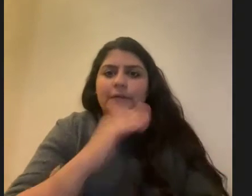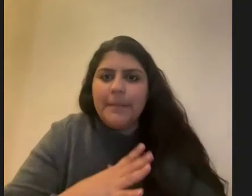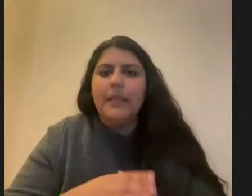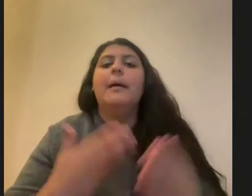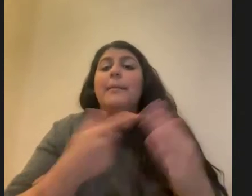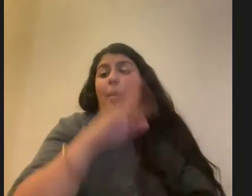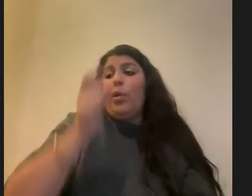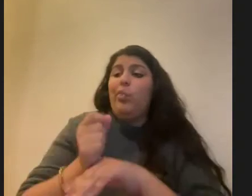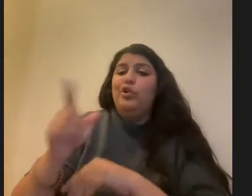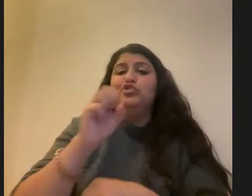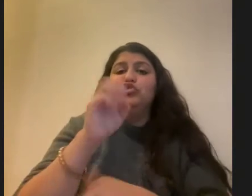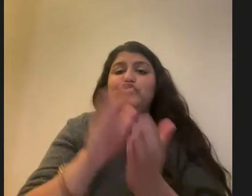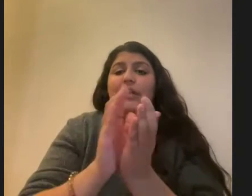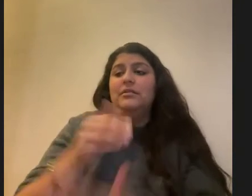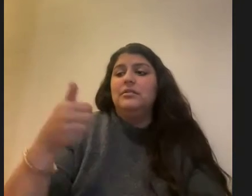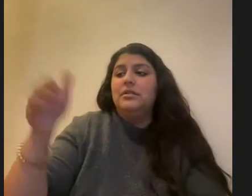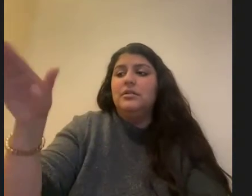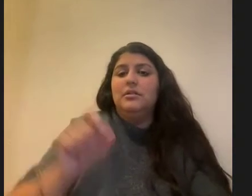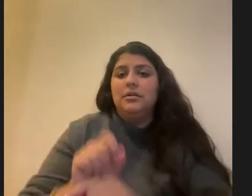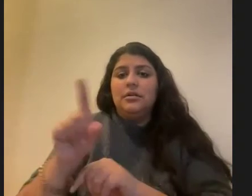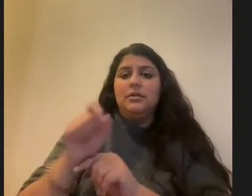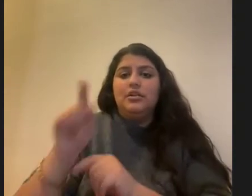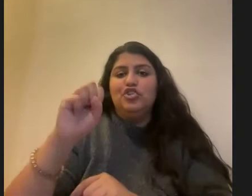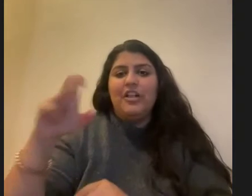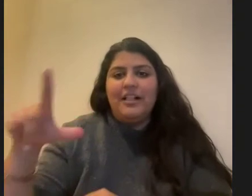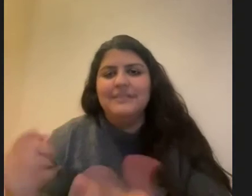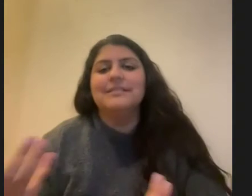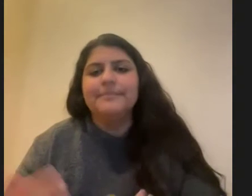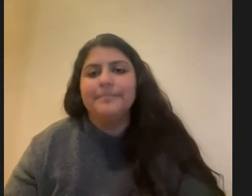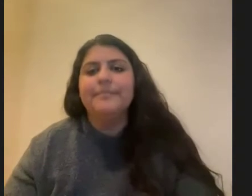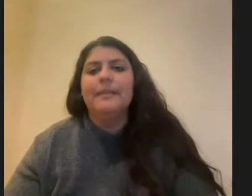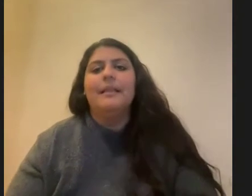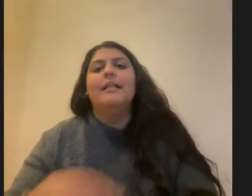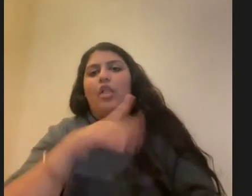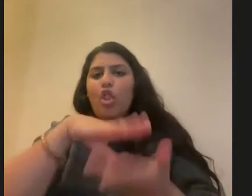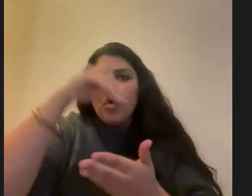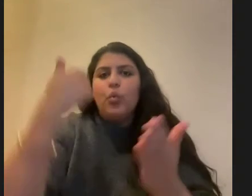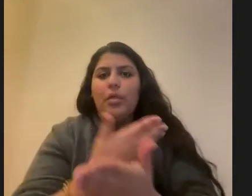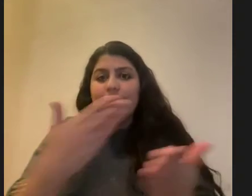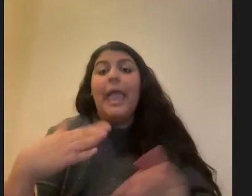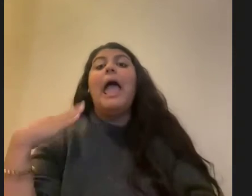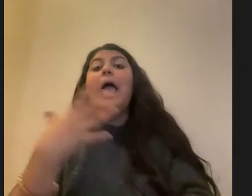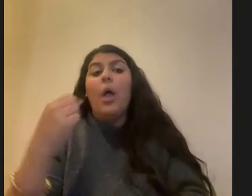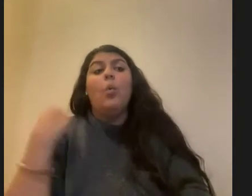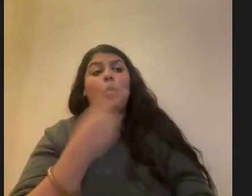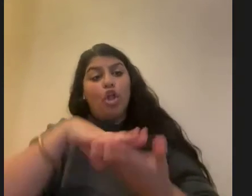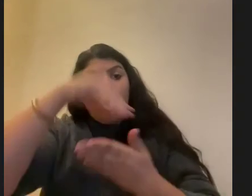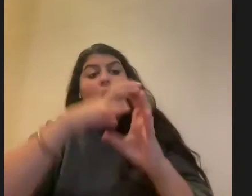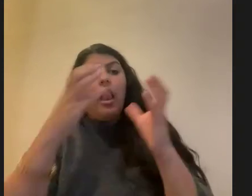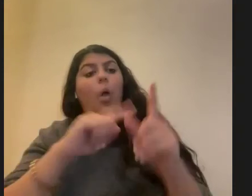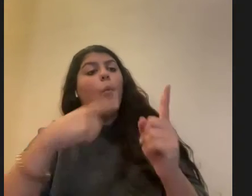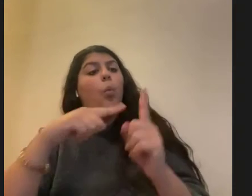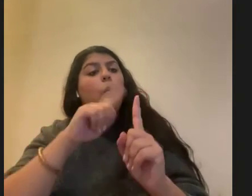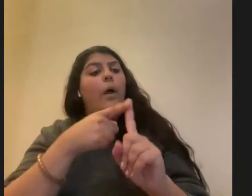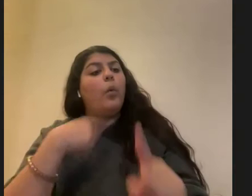some shells on him and like tells him to go away. Like they're learning new things, and we're learning a lot when we see these social populations of